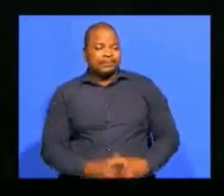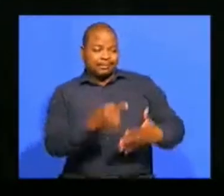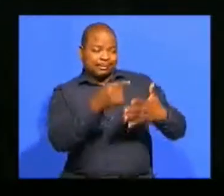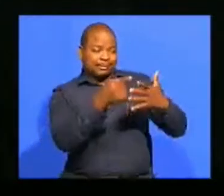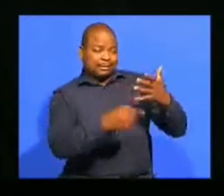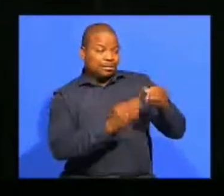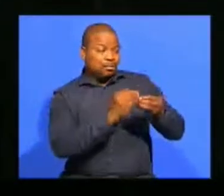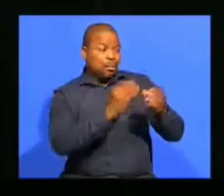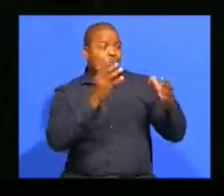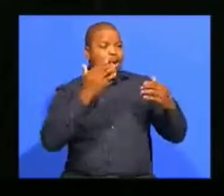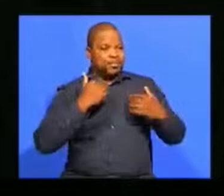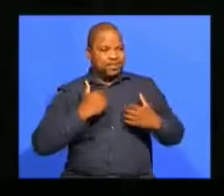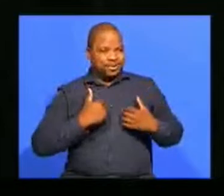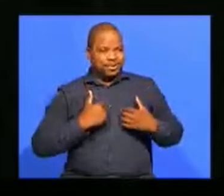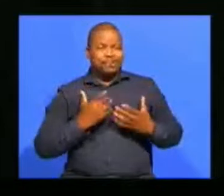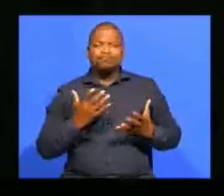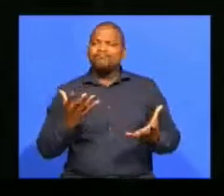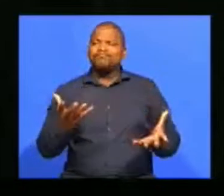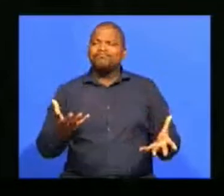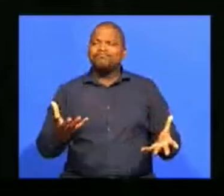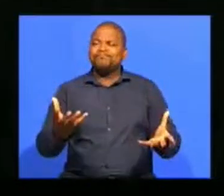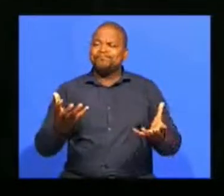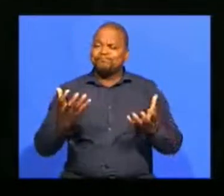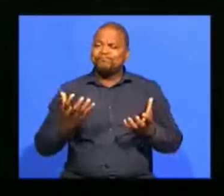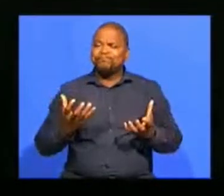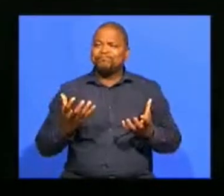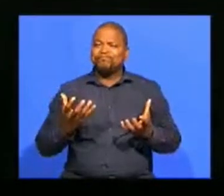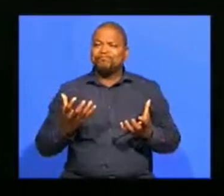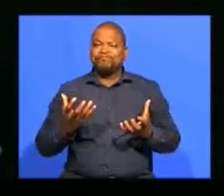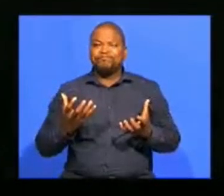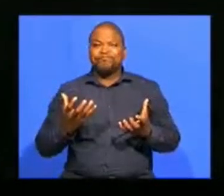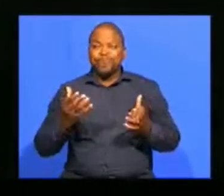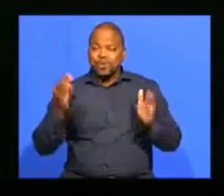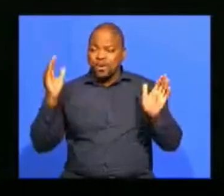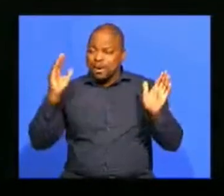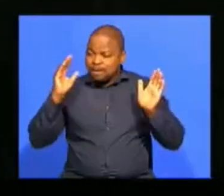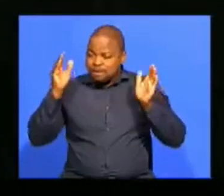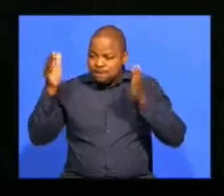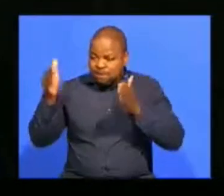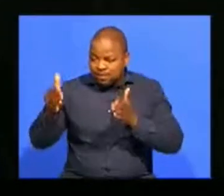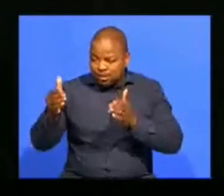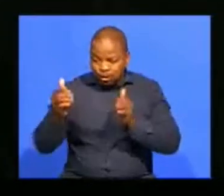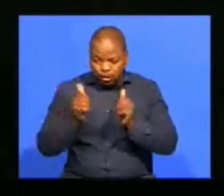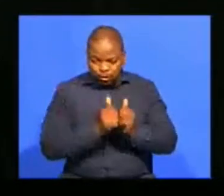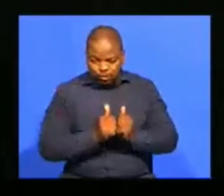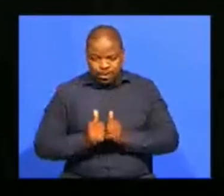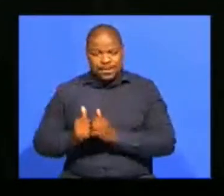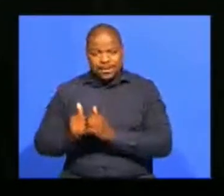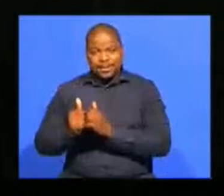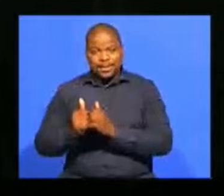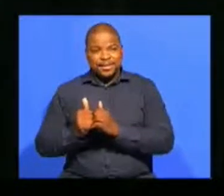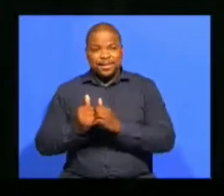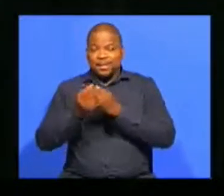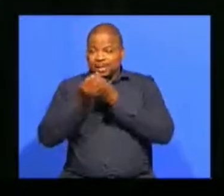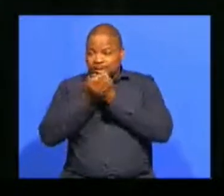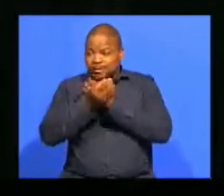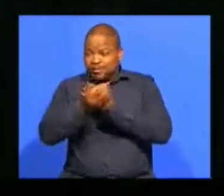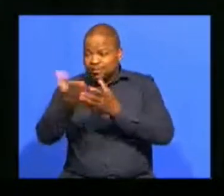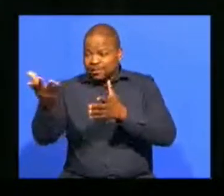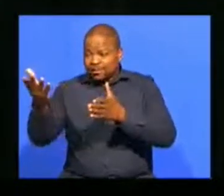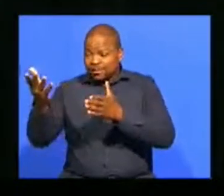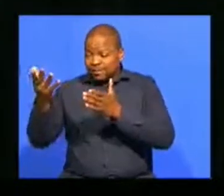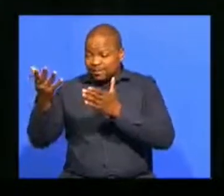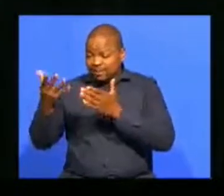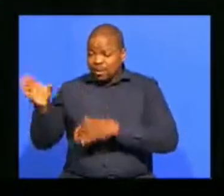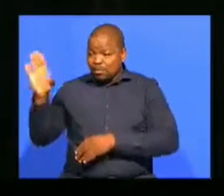that we're really wanting to focus on together. We did tell the Prime Minister and his delegation